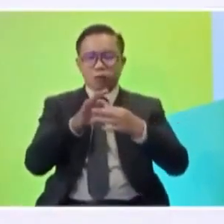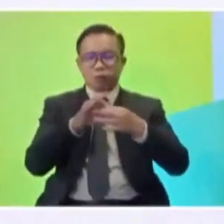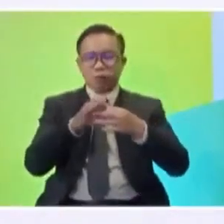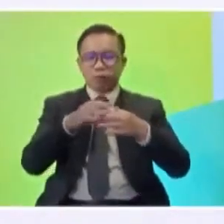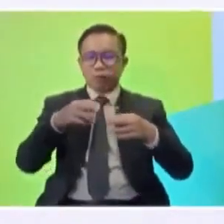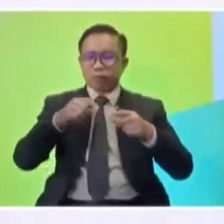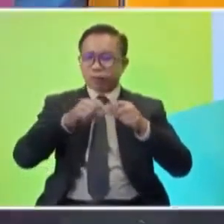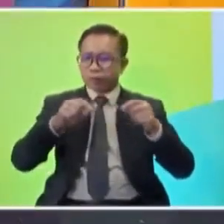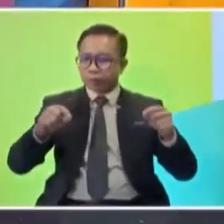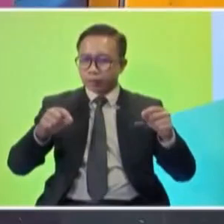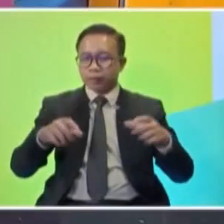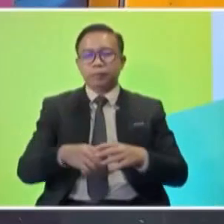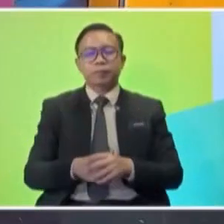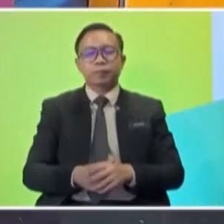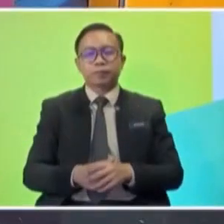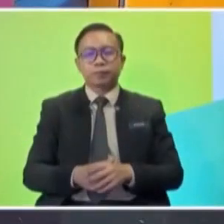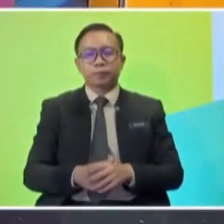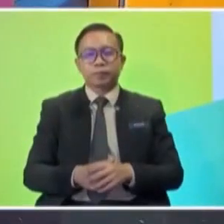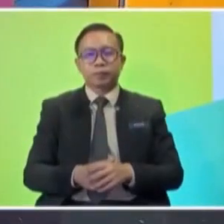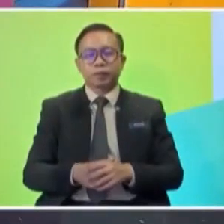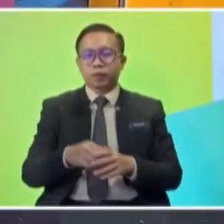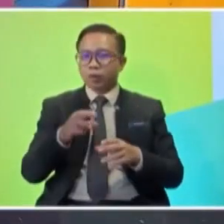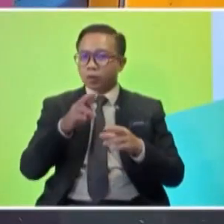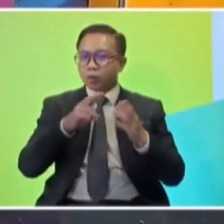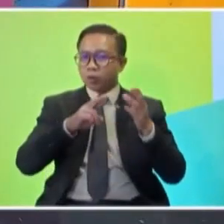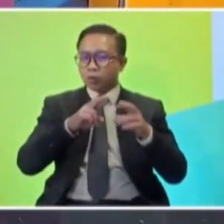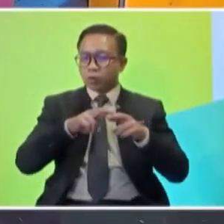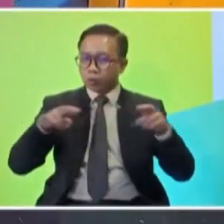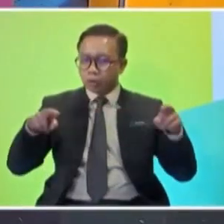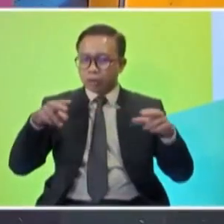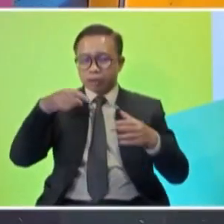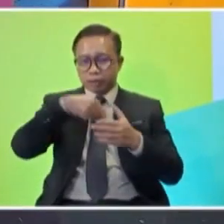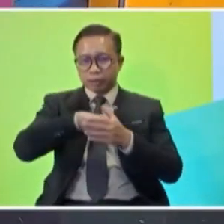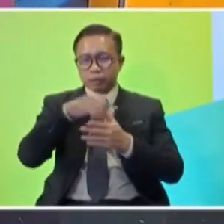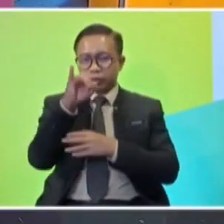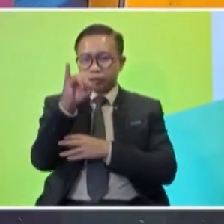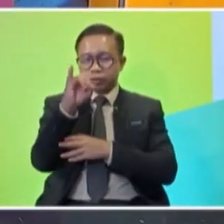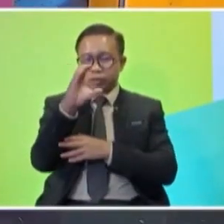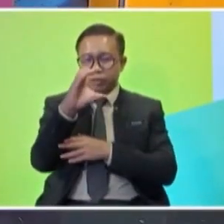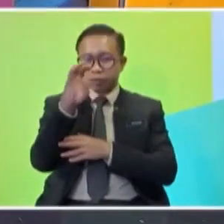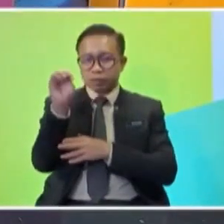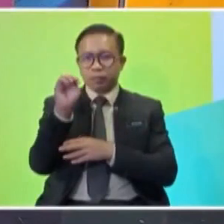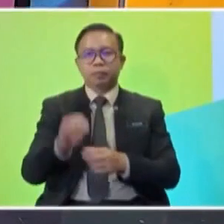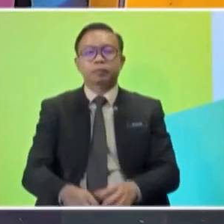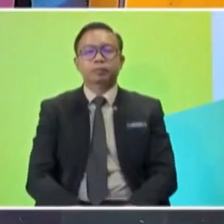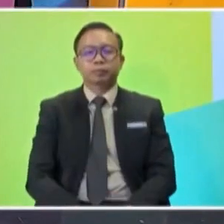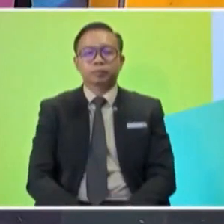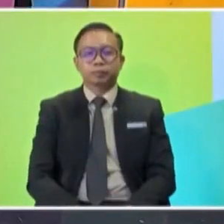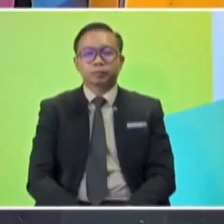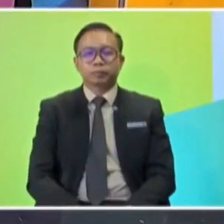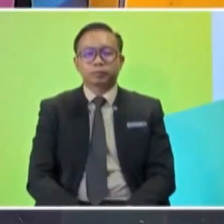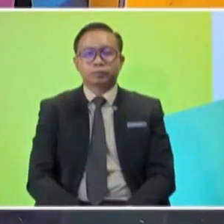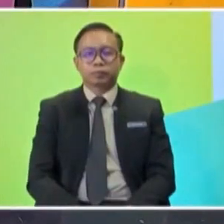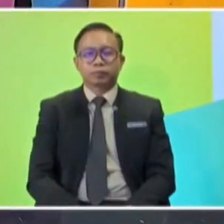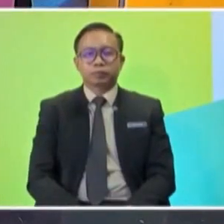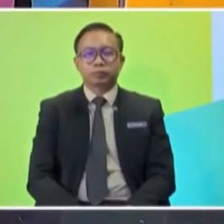ruler. Oh, ruler. Okay. Okay, the ruler is in centimeter. Then later we will convert it back to meter because our question is in meter. Okay. All right. So we cannot